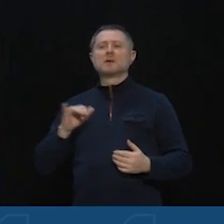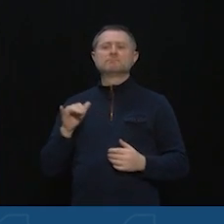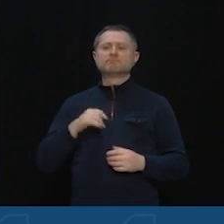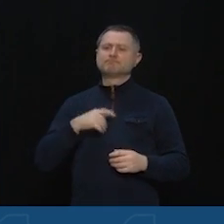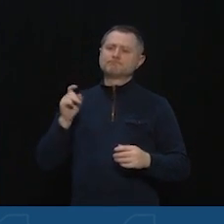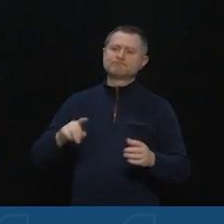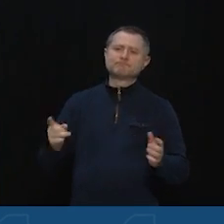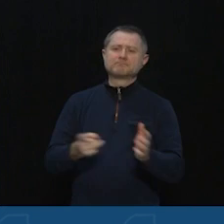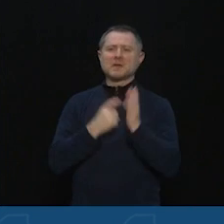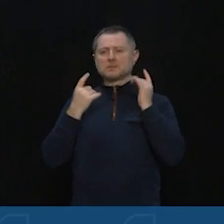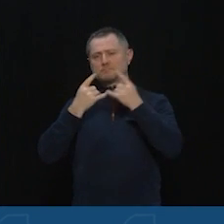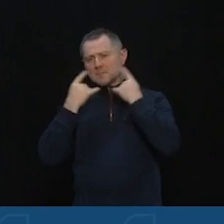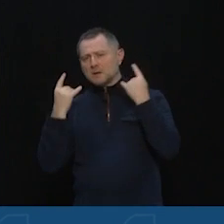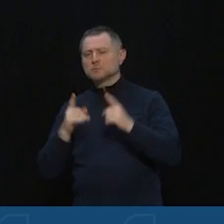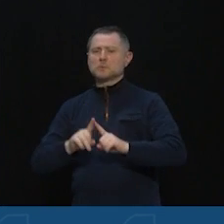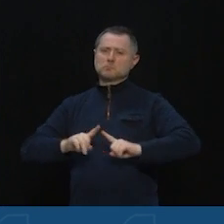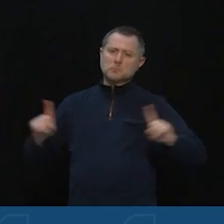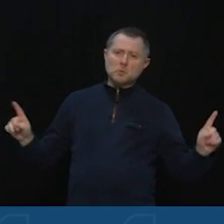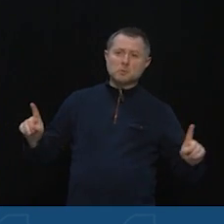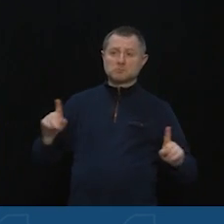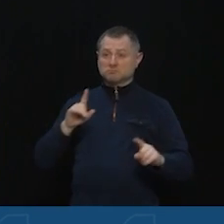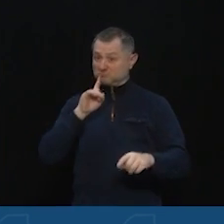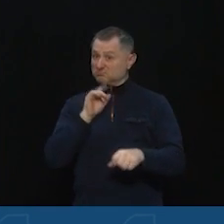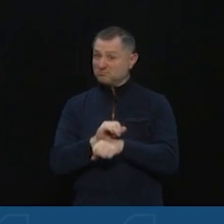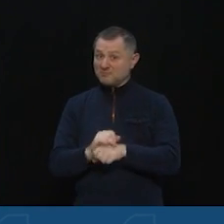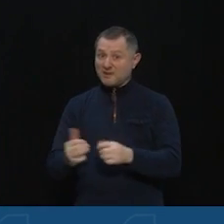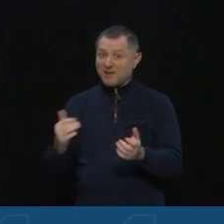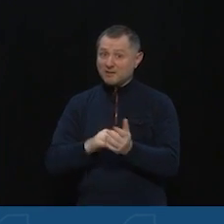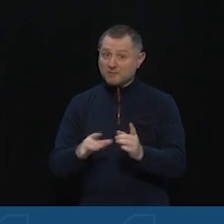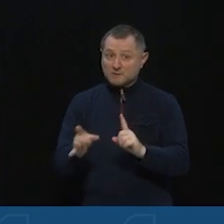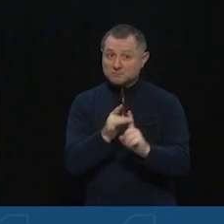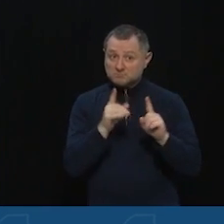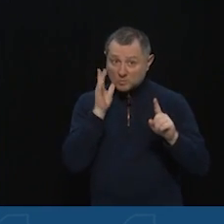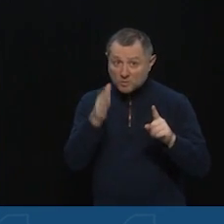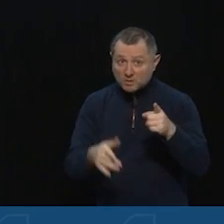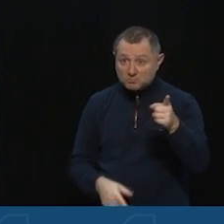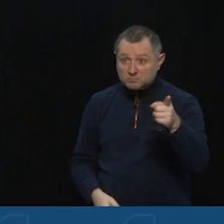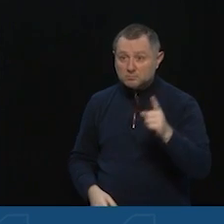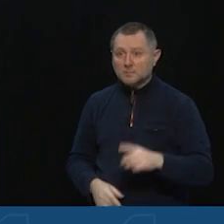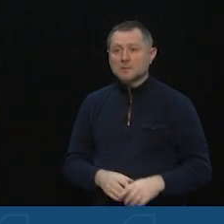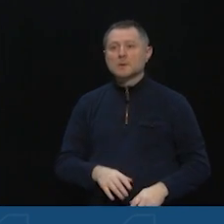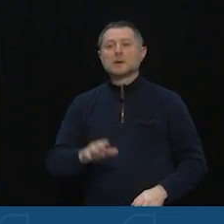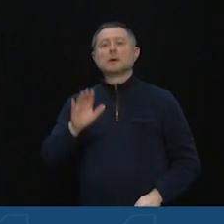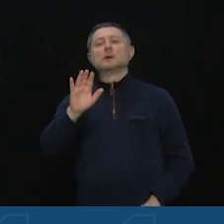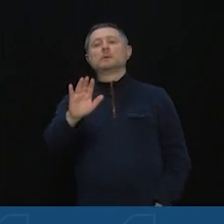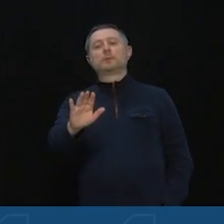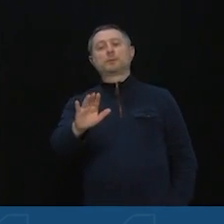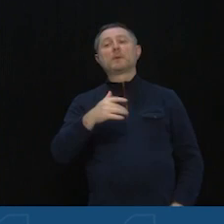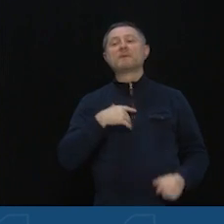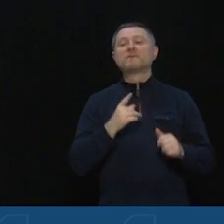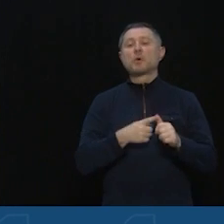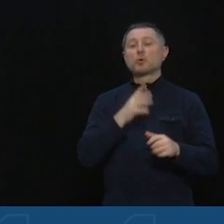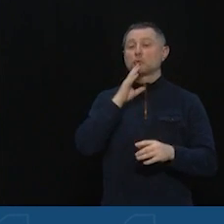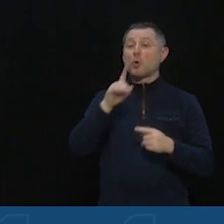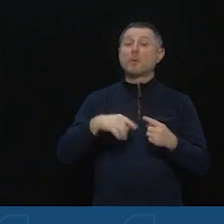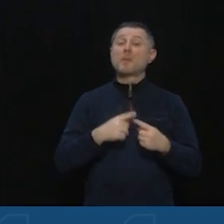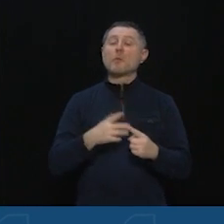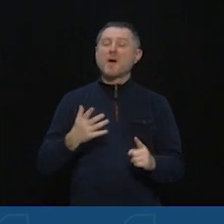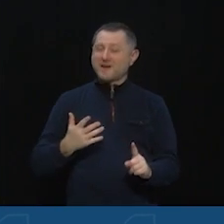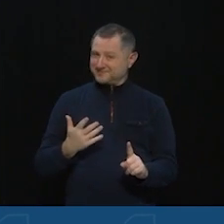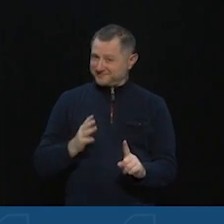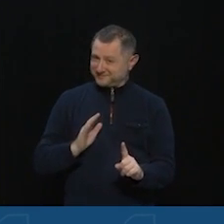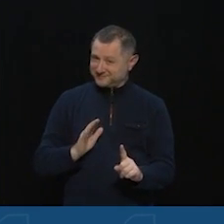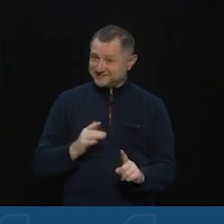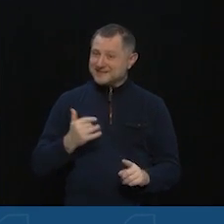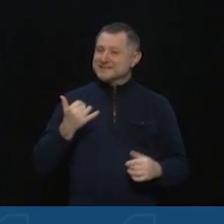distancing, things like that, if there is another spike here? So the first thing that I want to talk about is the fact that we still have a lot of people